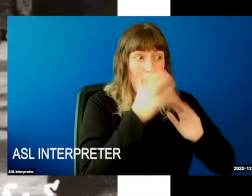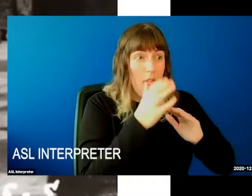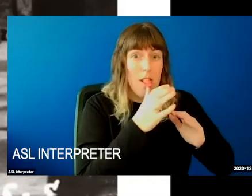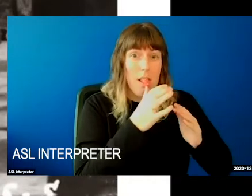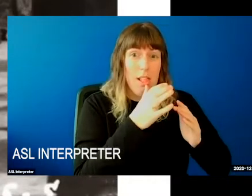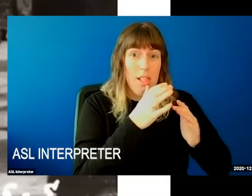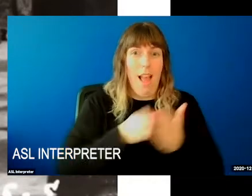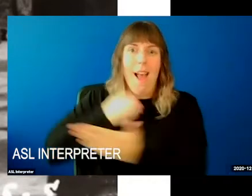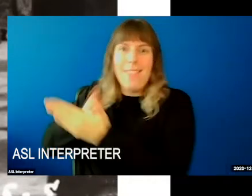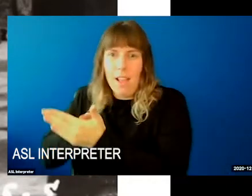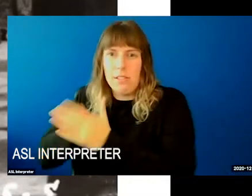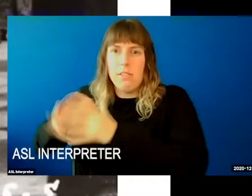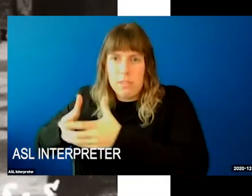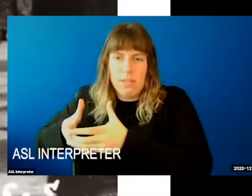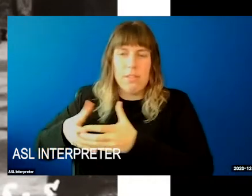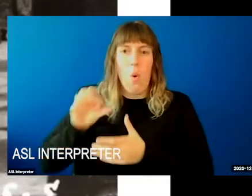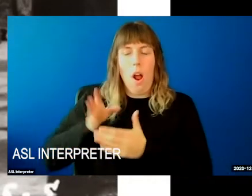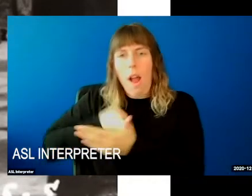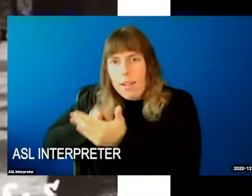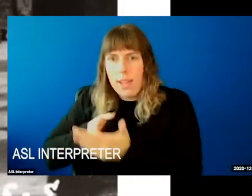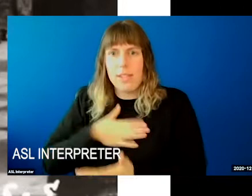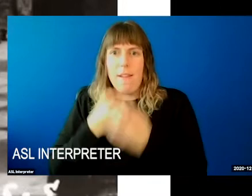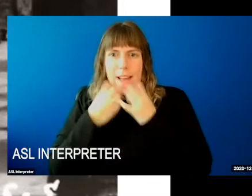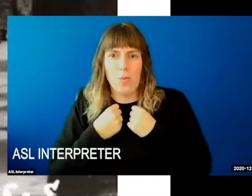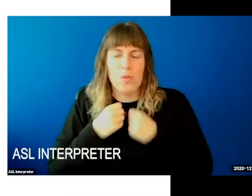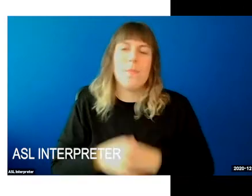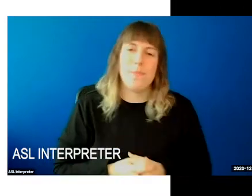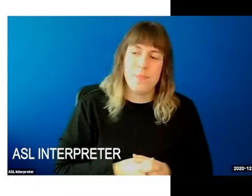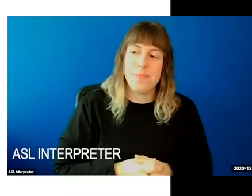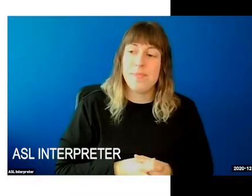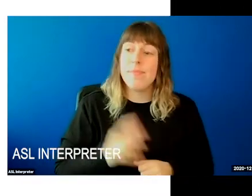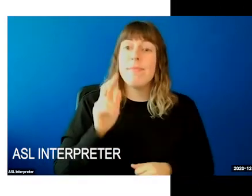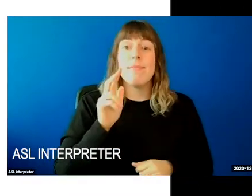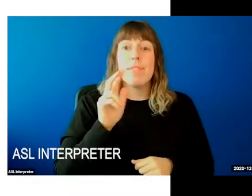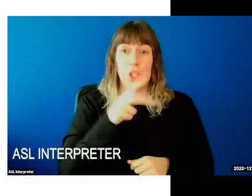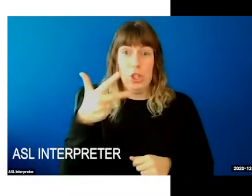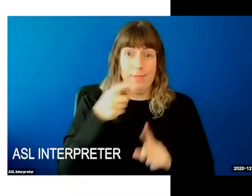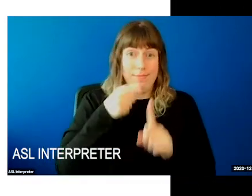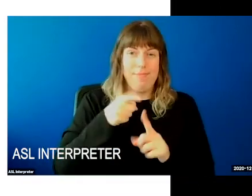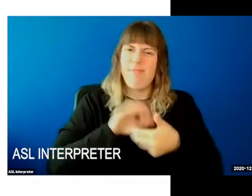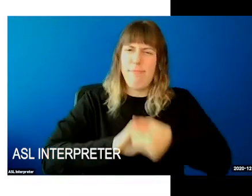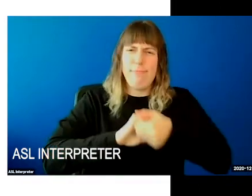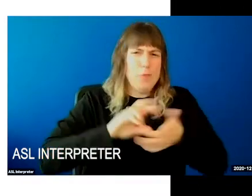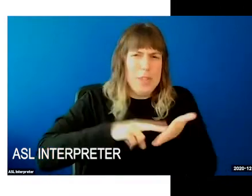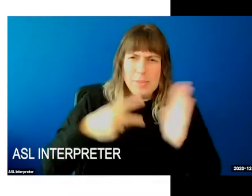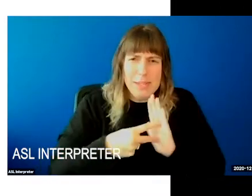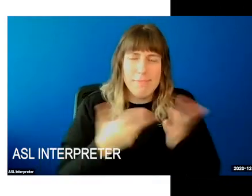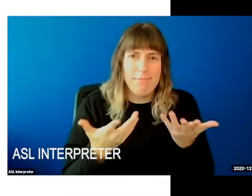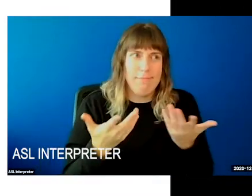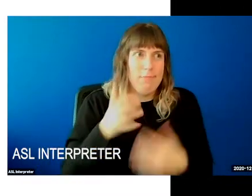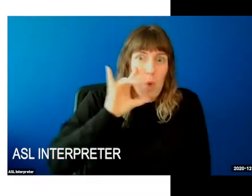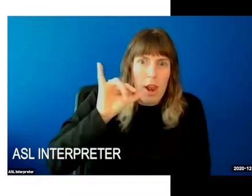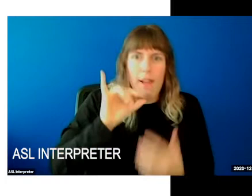betraying that which is most important to me? So the third point I want to make is, what does collaboration involve? How do you do